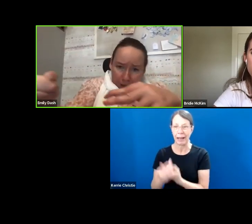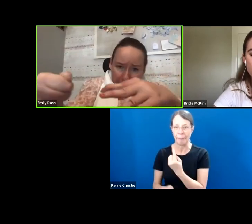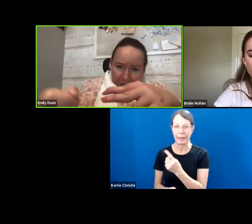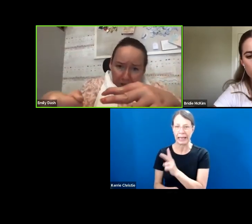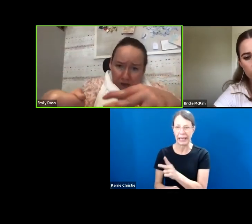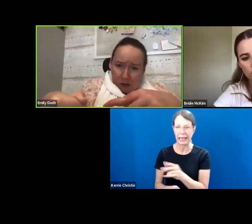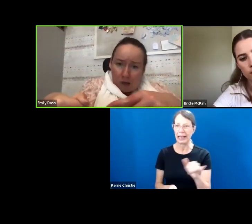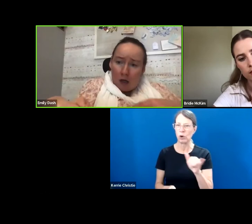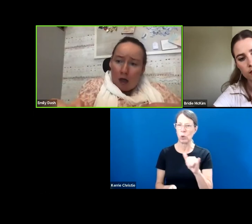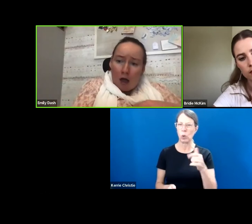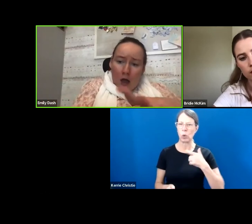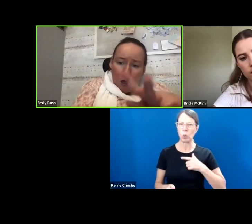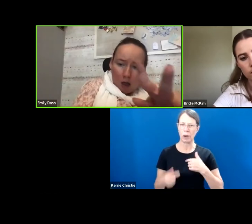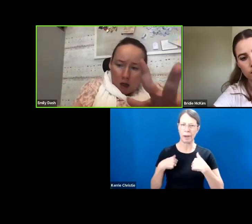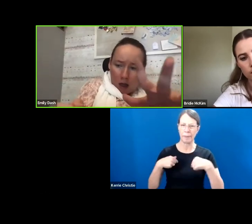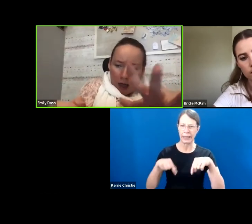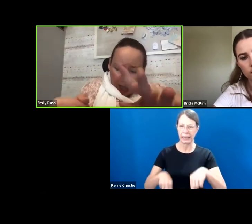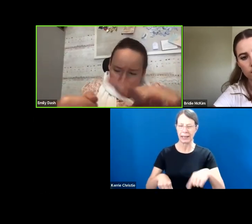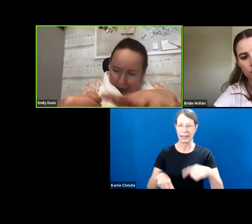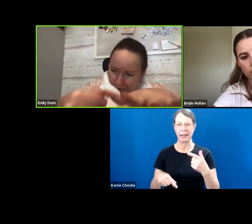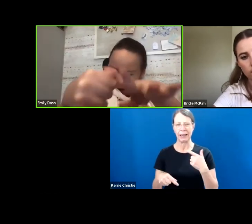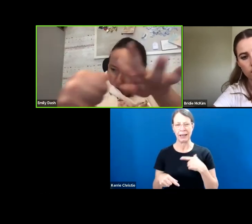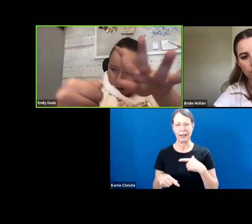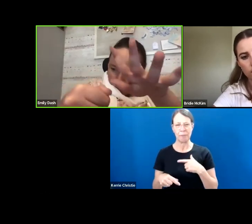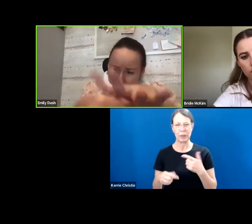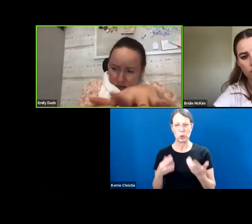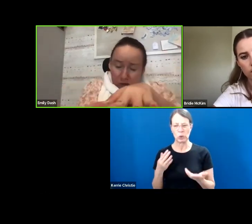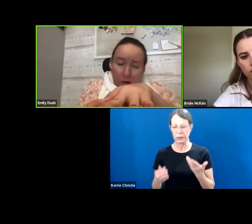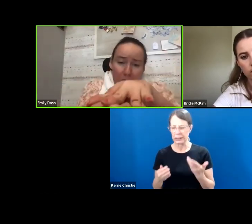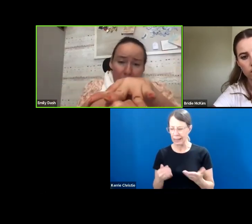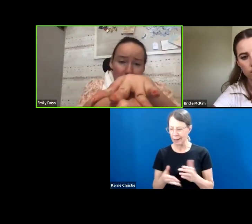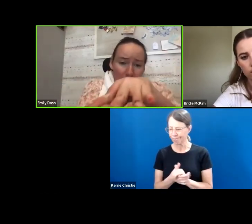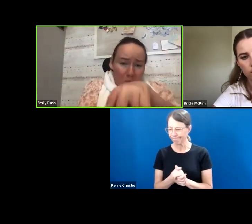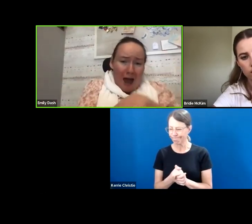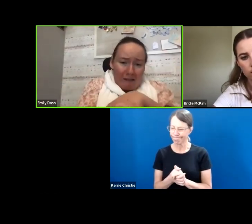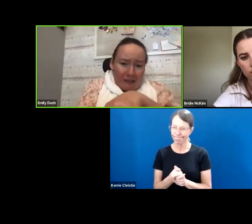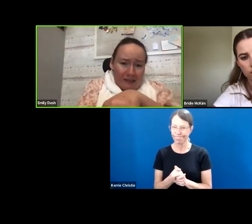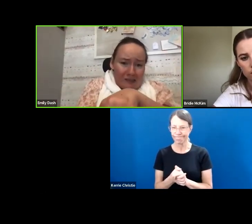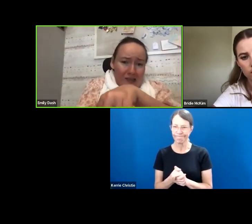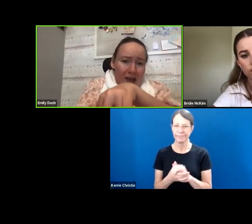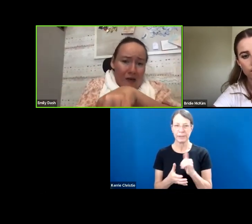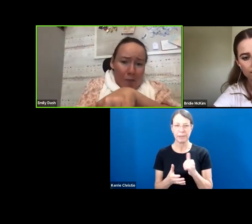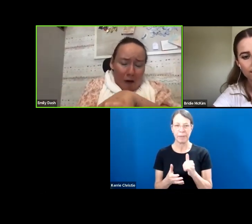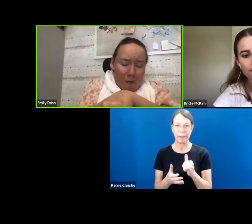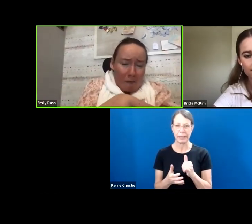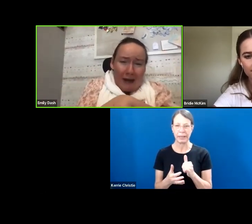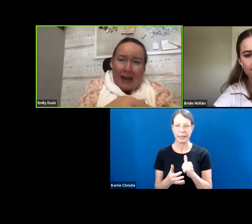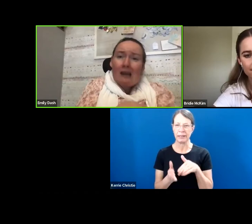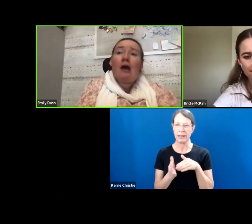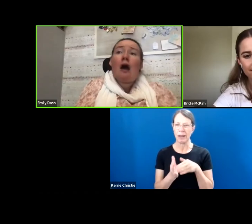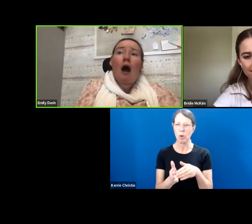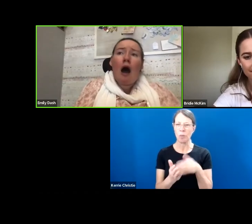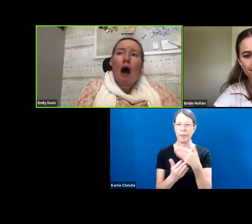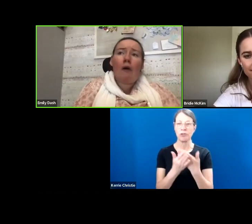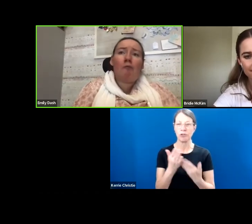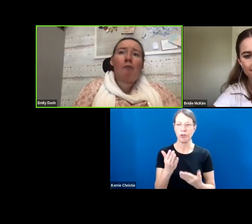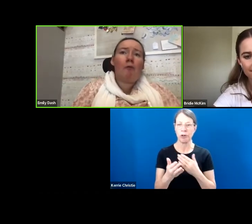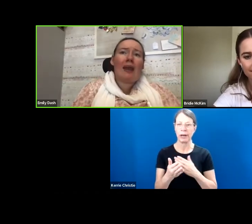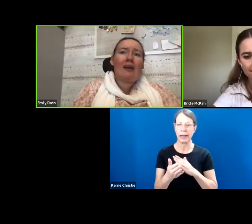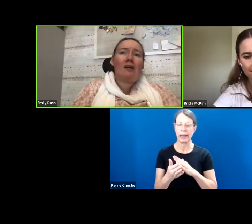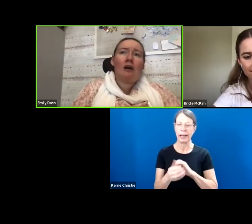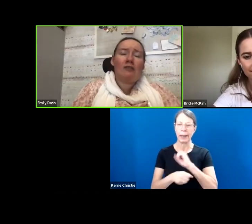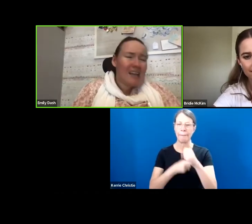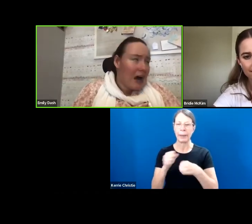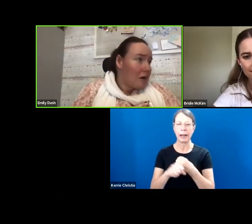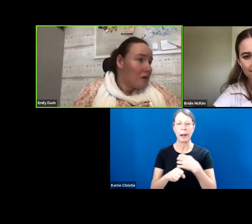of making a story more balanced and appropriate